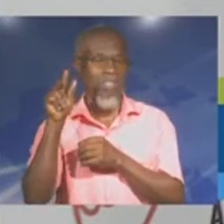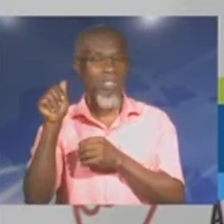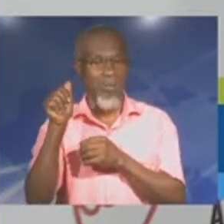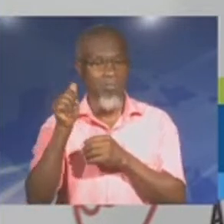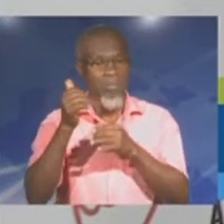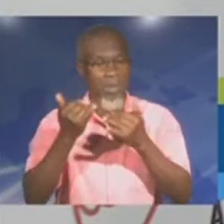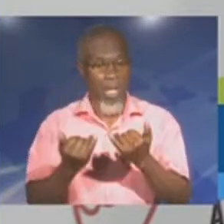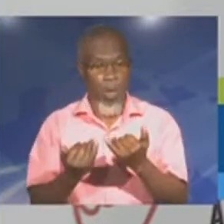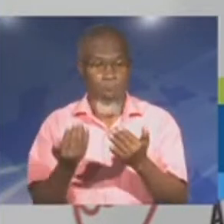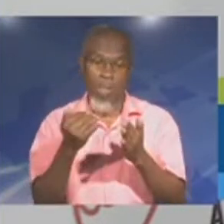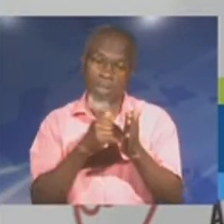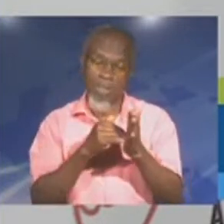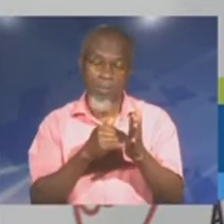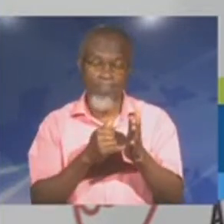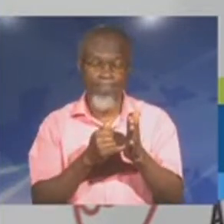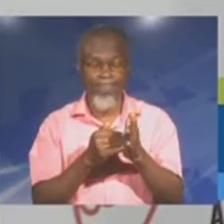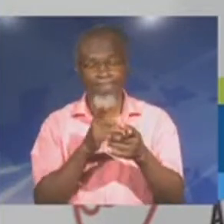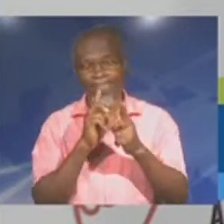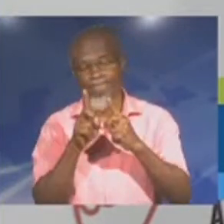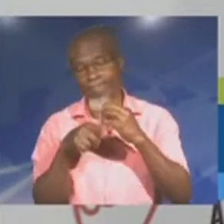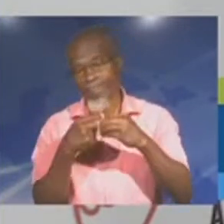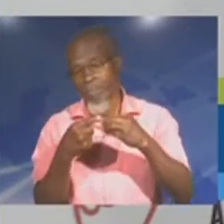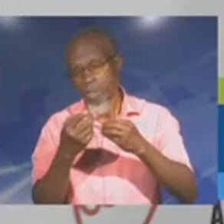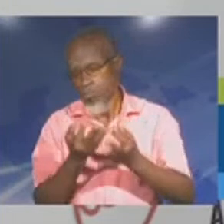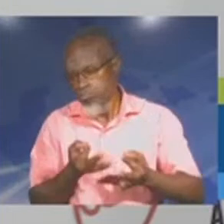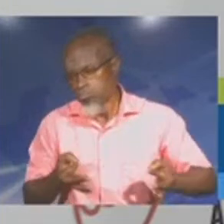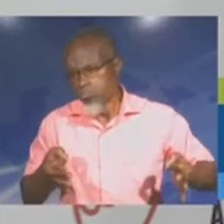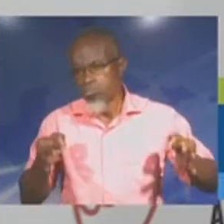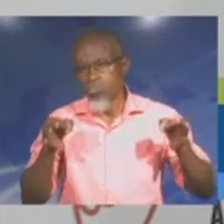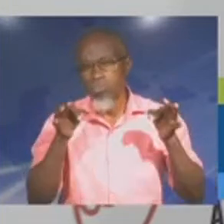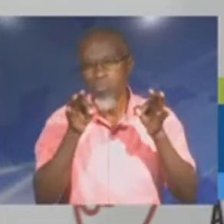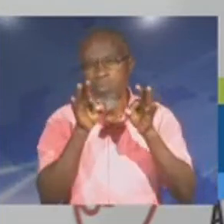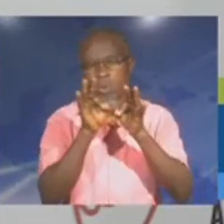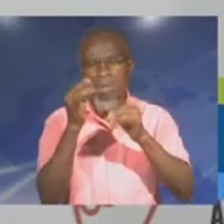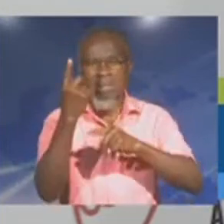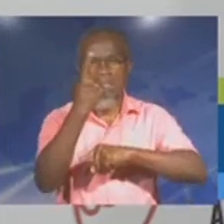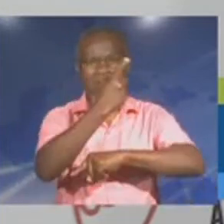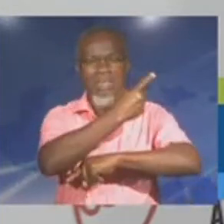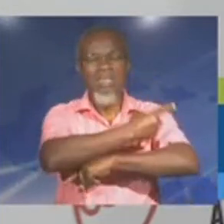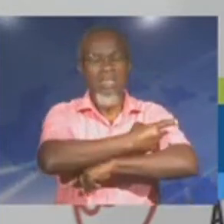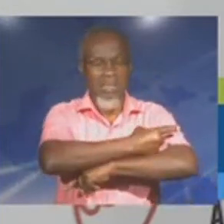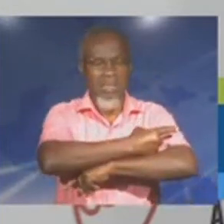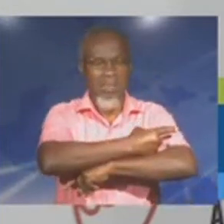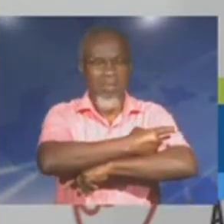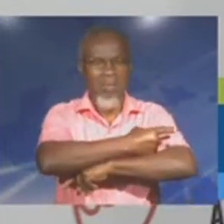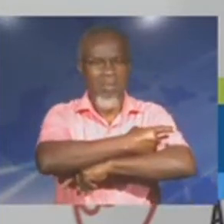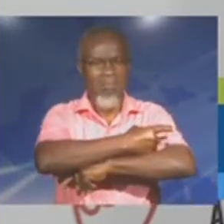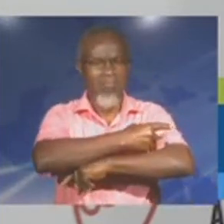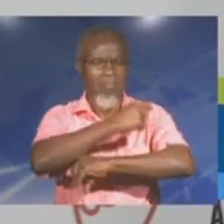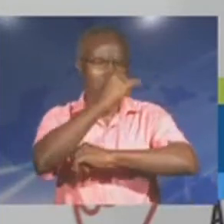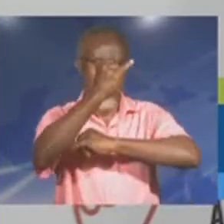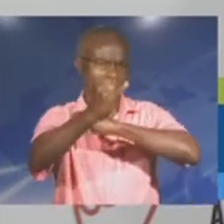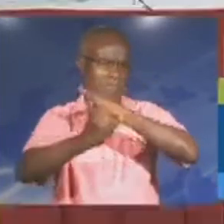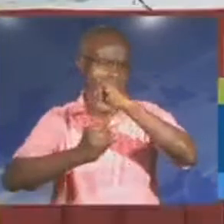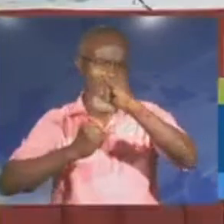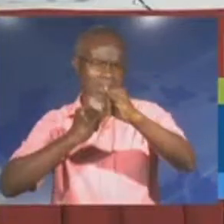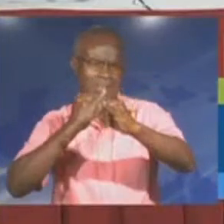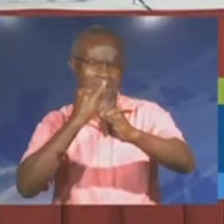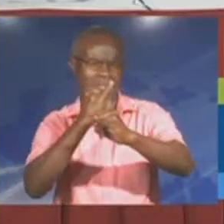here to speak about a very important day in the health calendar, International Nurses Day. Nurse Bettel.